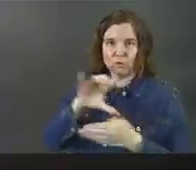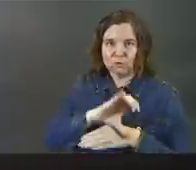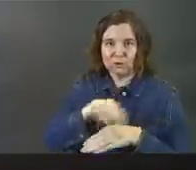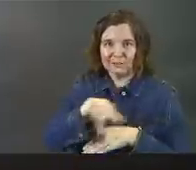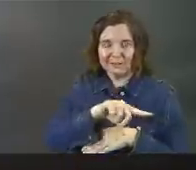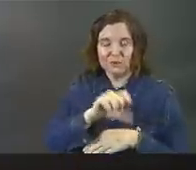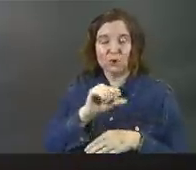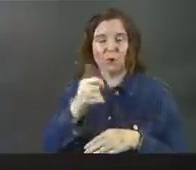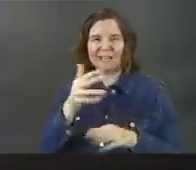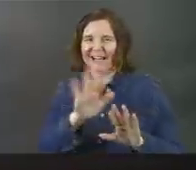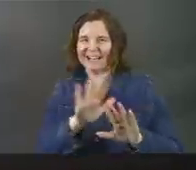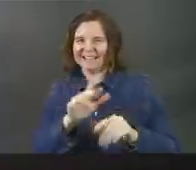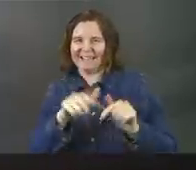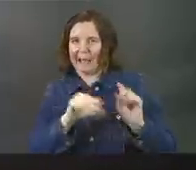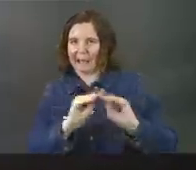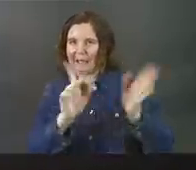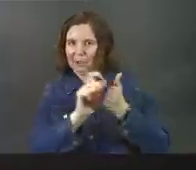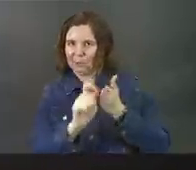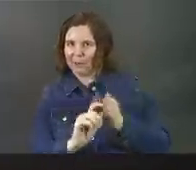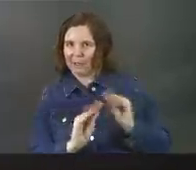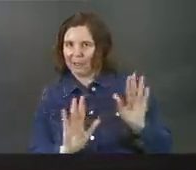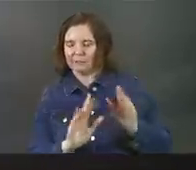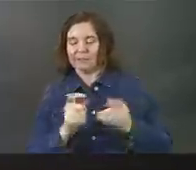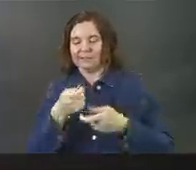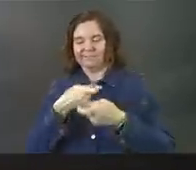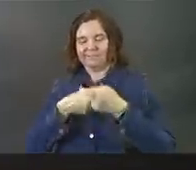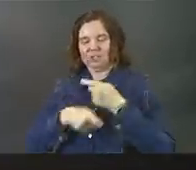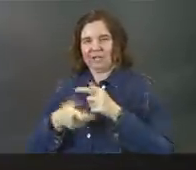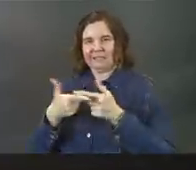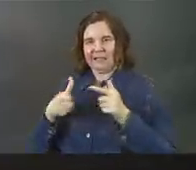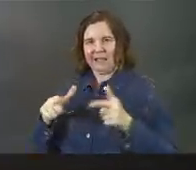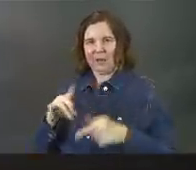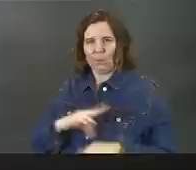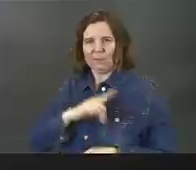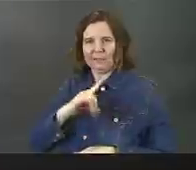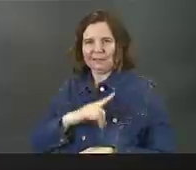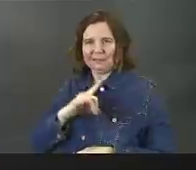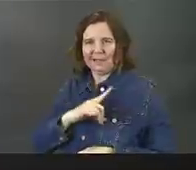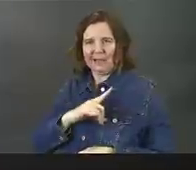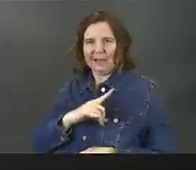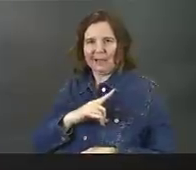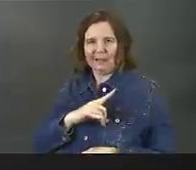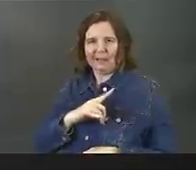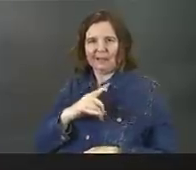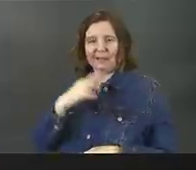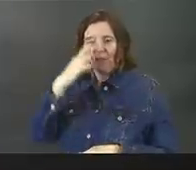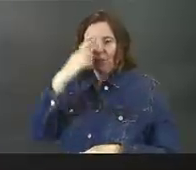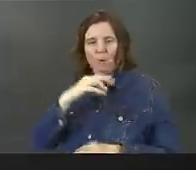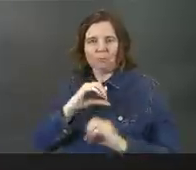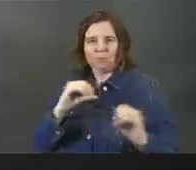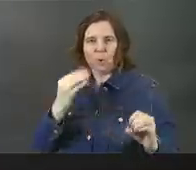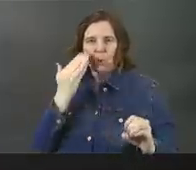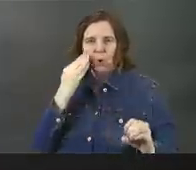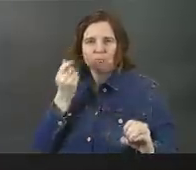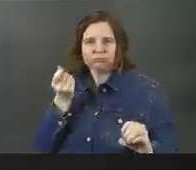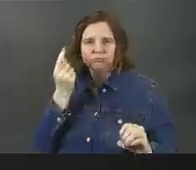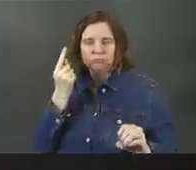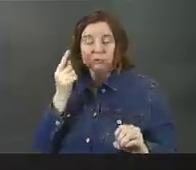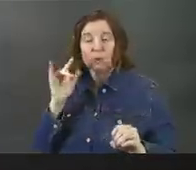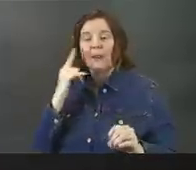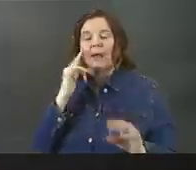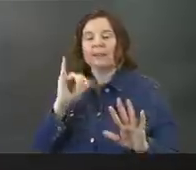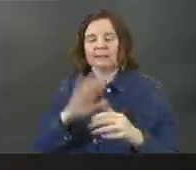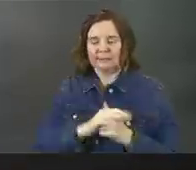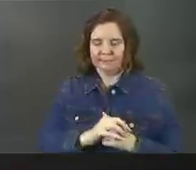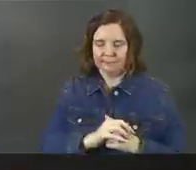churches. And so John writes in a language, in a style that the Romans know nothing about. So again, think about it like